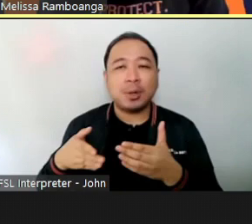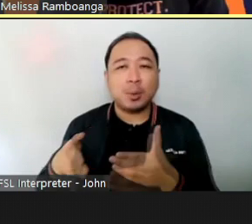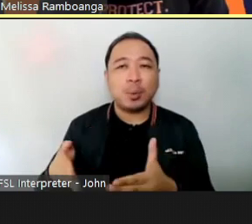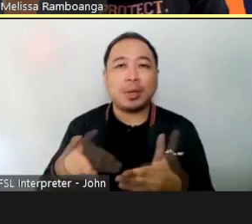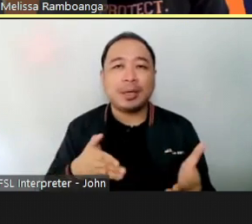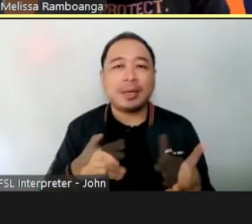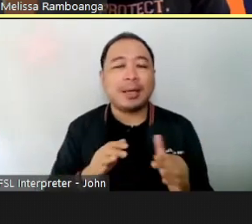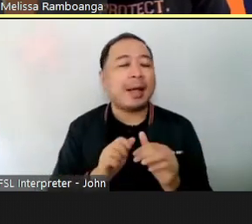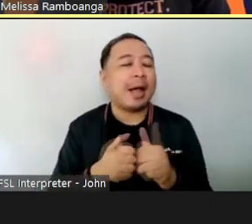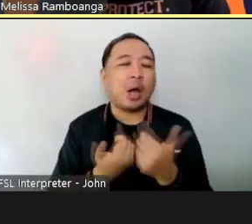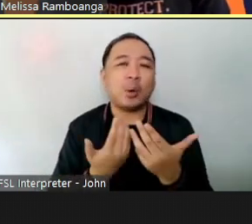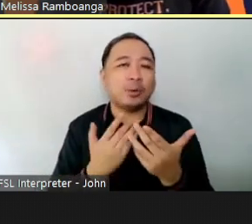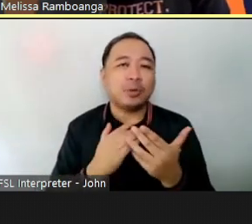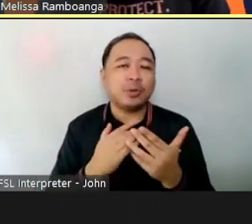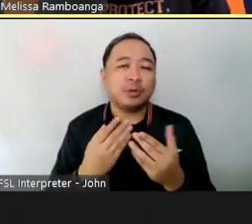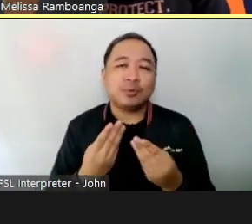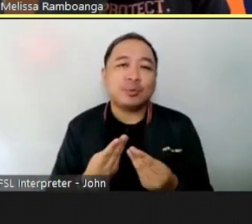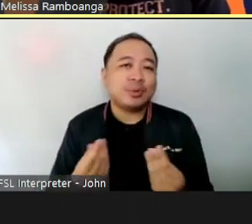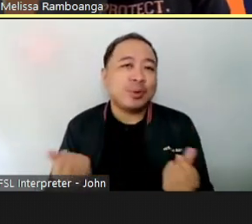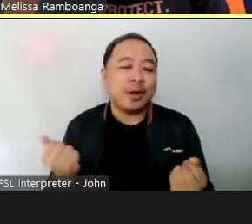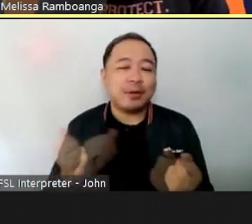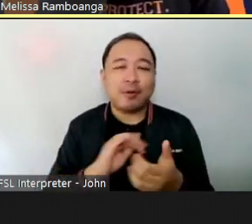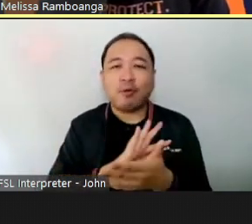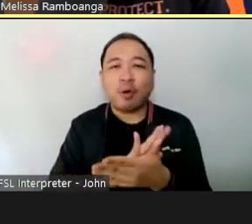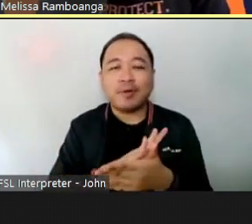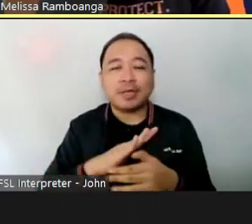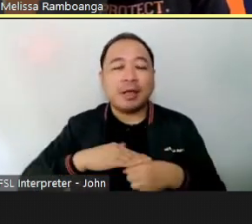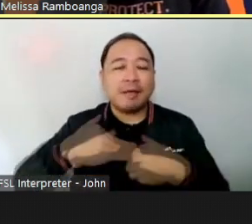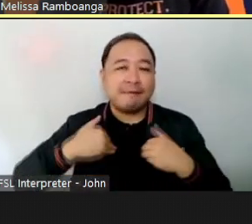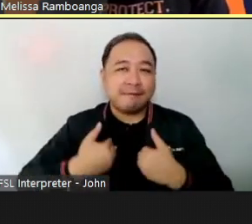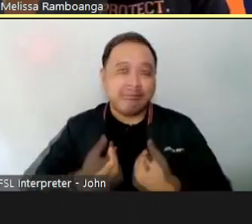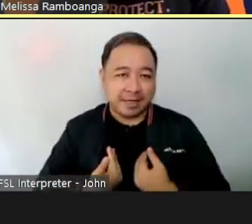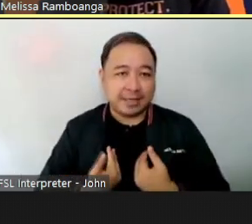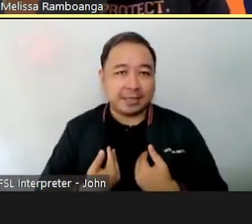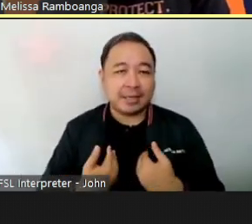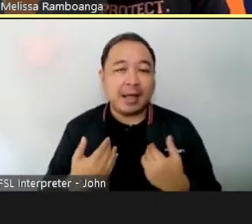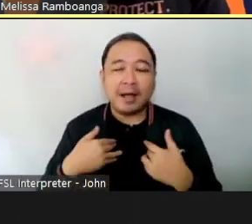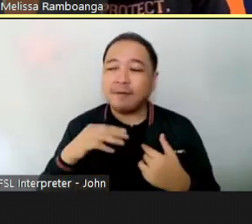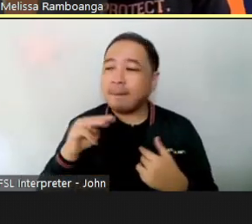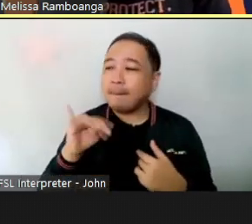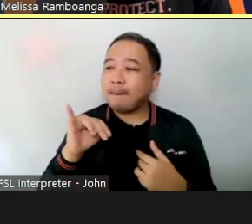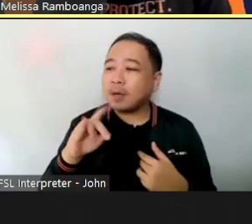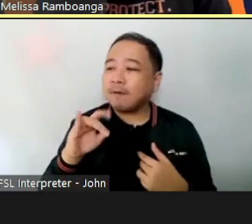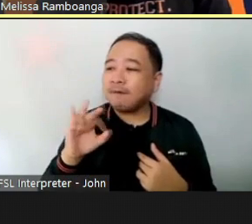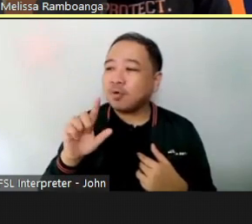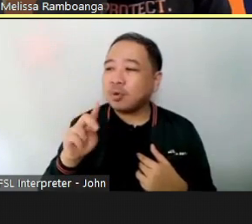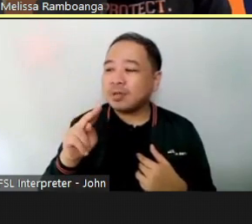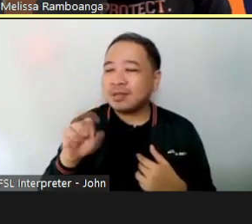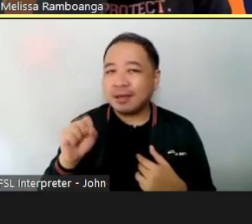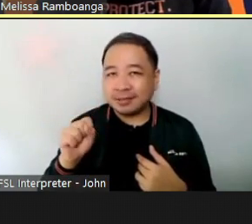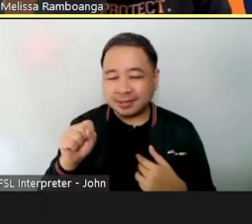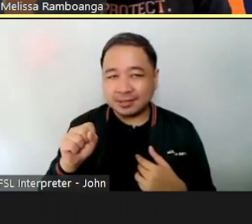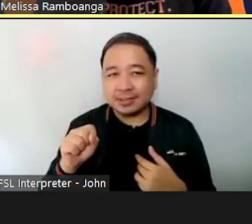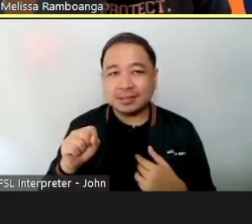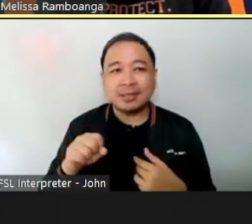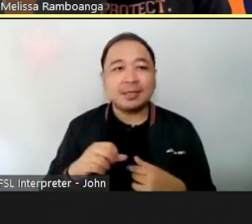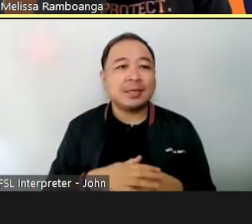COVID fatigue through rope flow practice as well as mindfulness exercises. Webinar